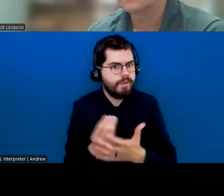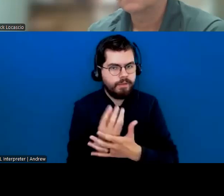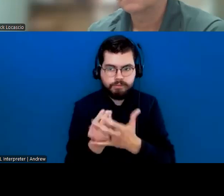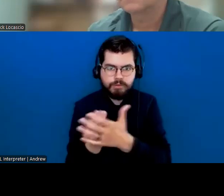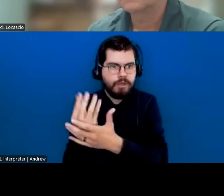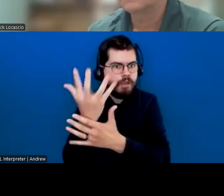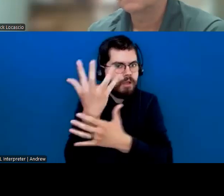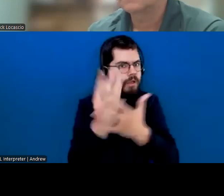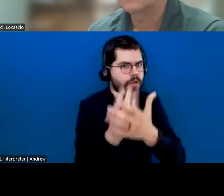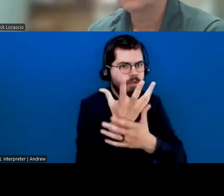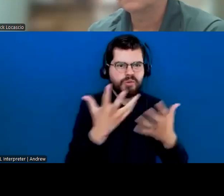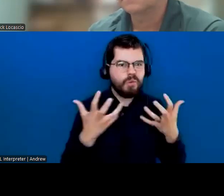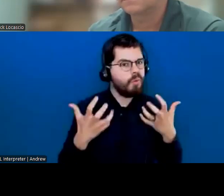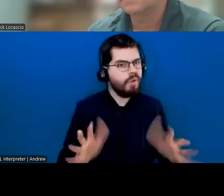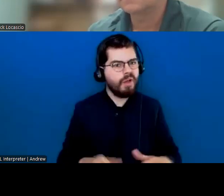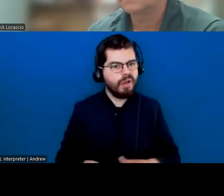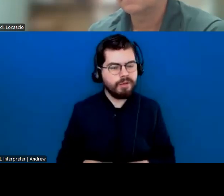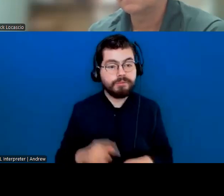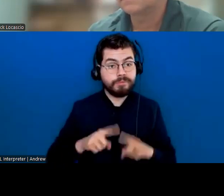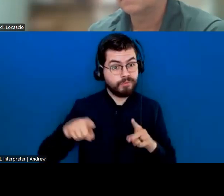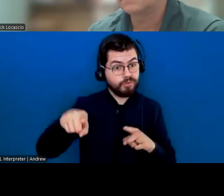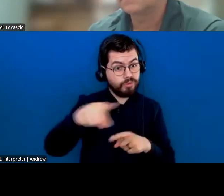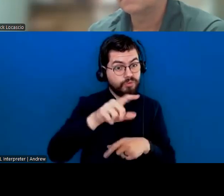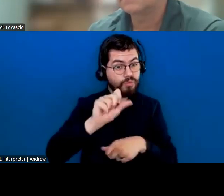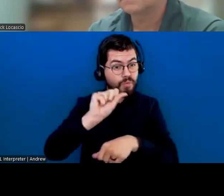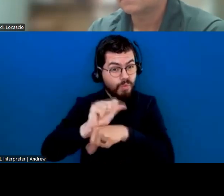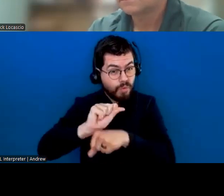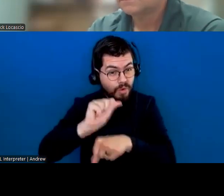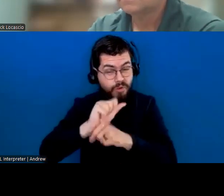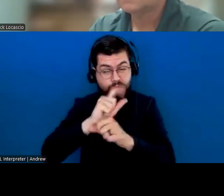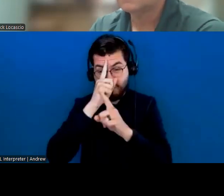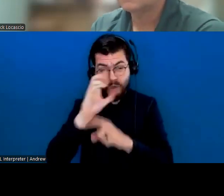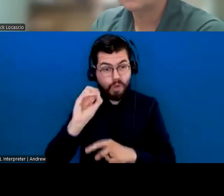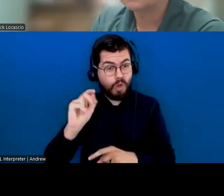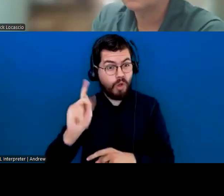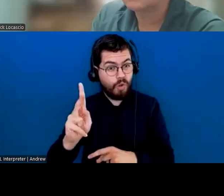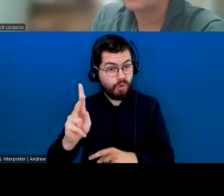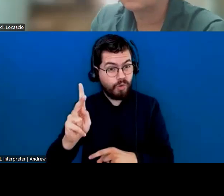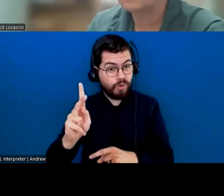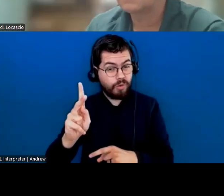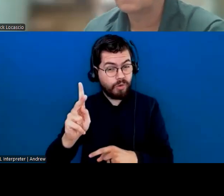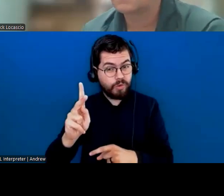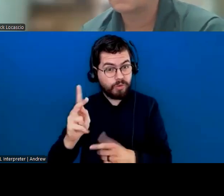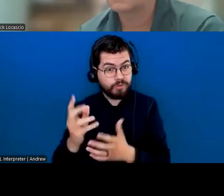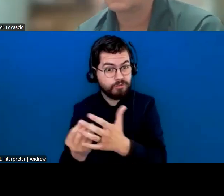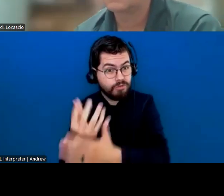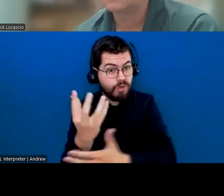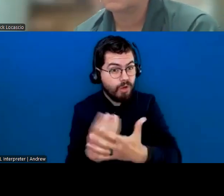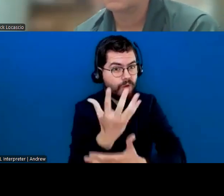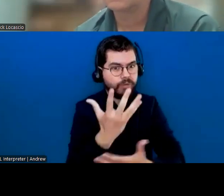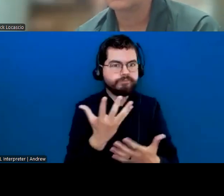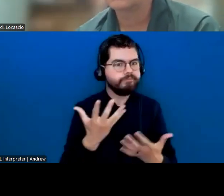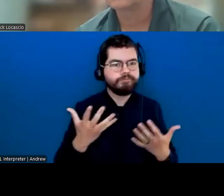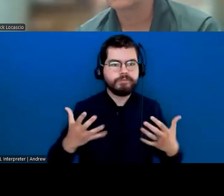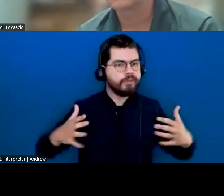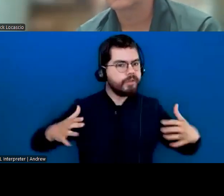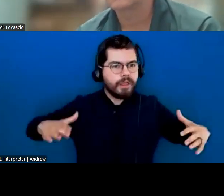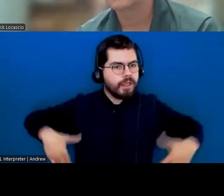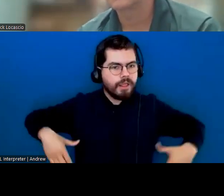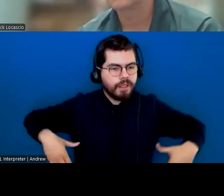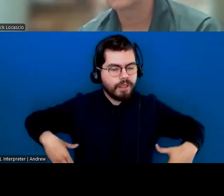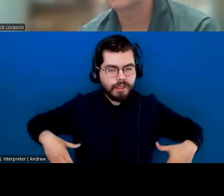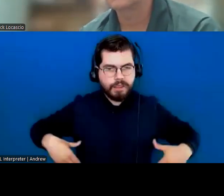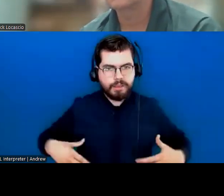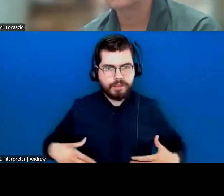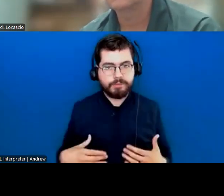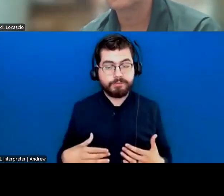established. So, you know, the greatest resilience I can recommend, especially along the Atlantic coast, is that